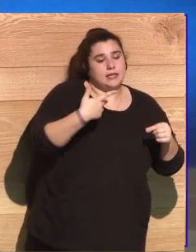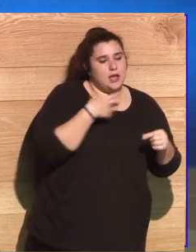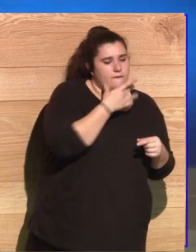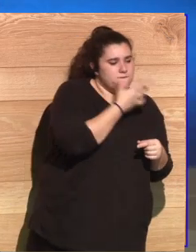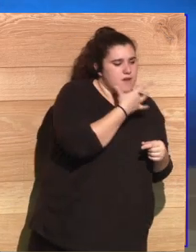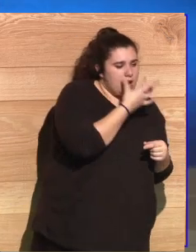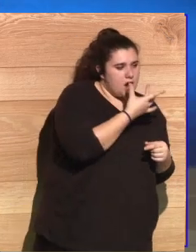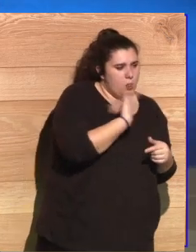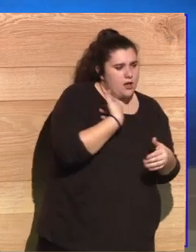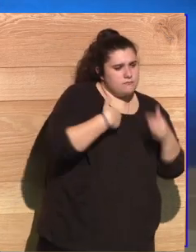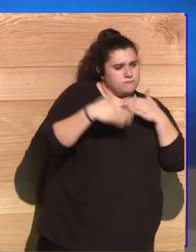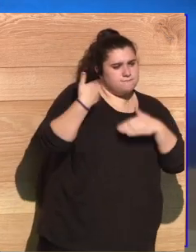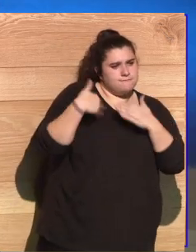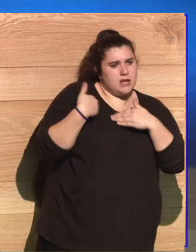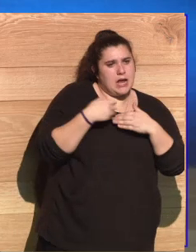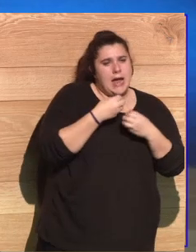could speak honestly